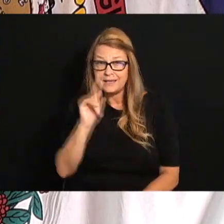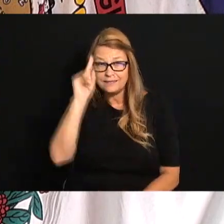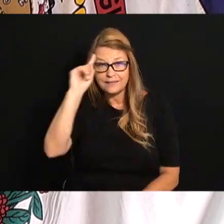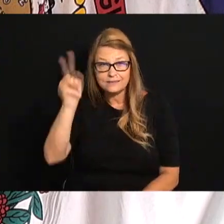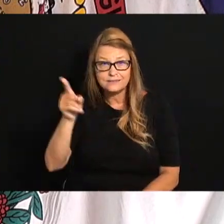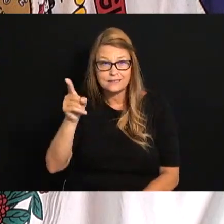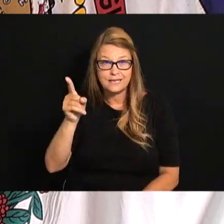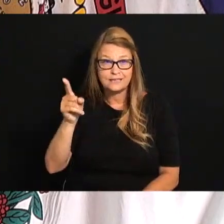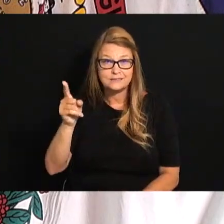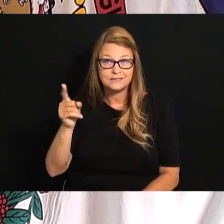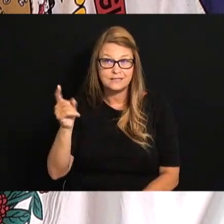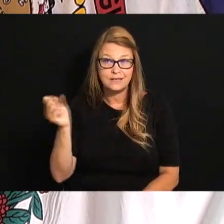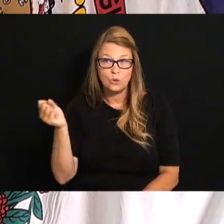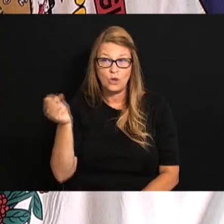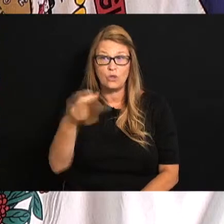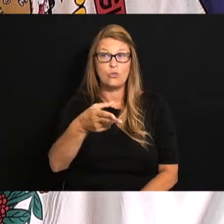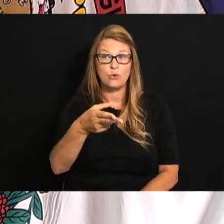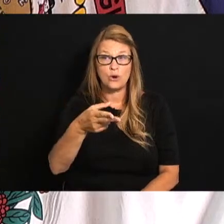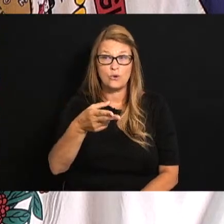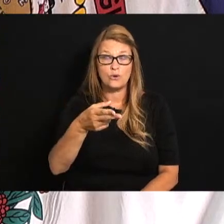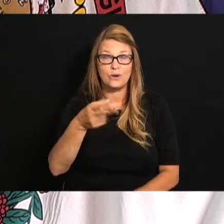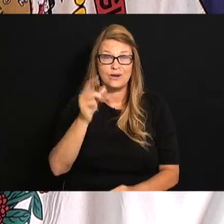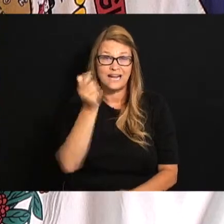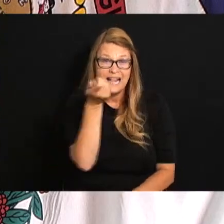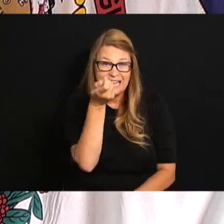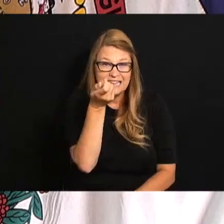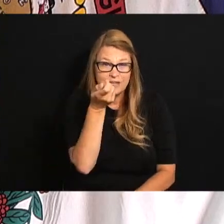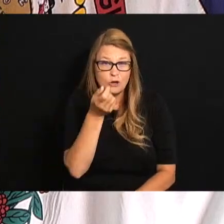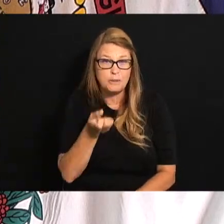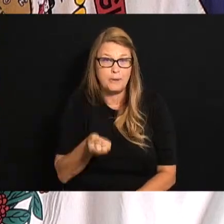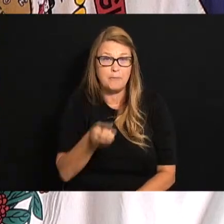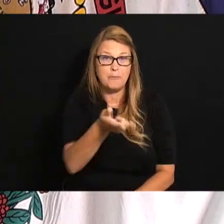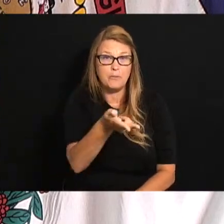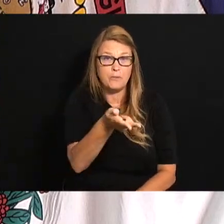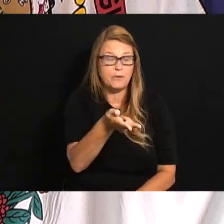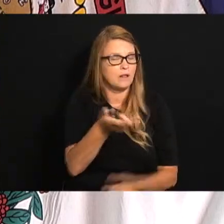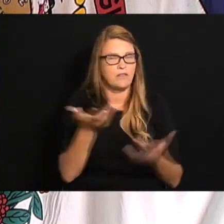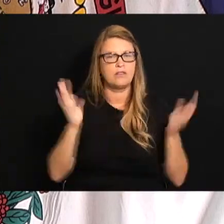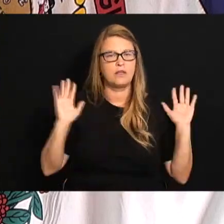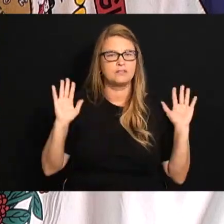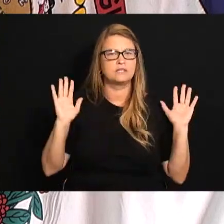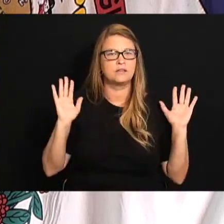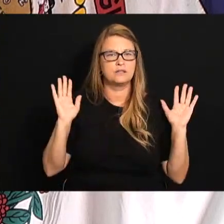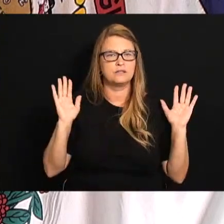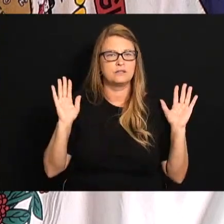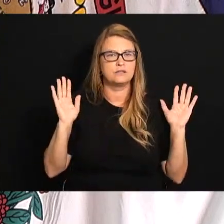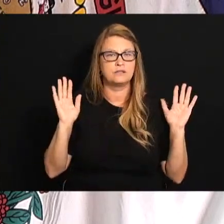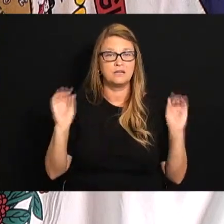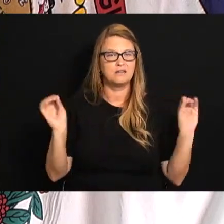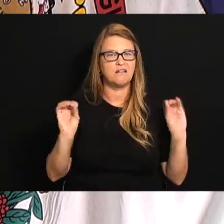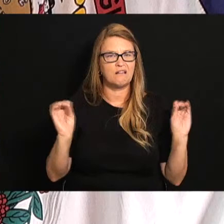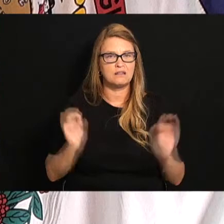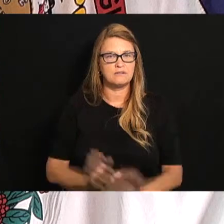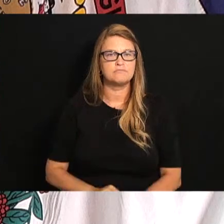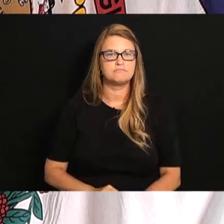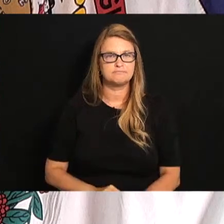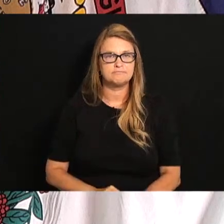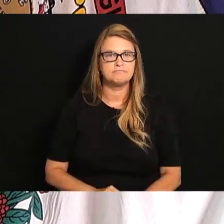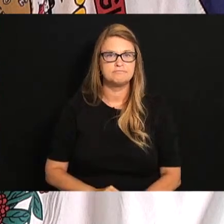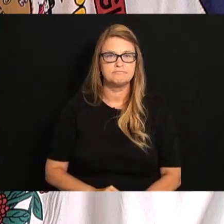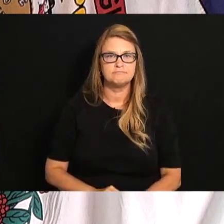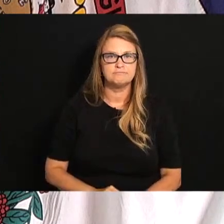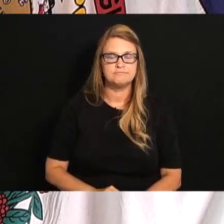going to throw us a teeny little bone, and that's all it is. It's just nothing. Now, on the